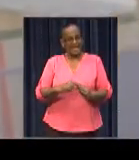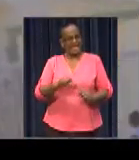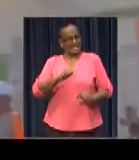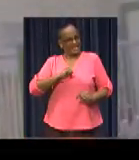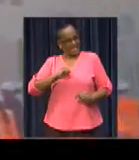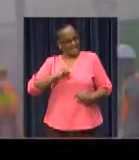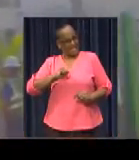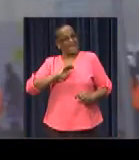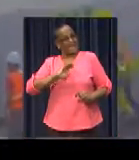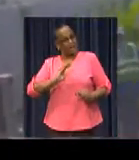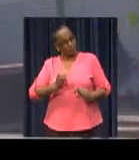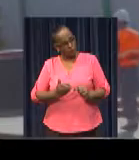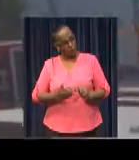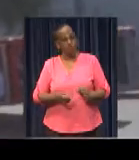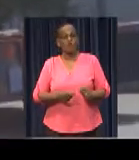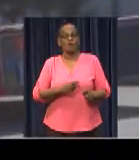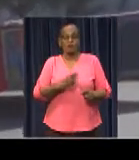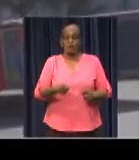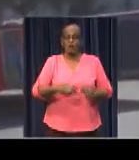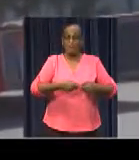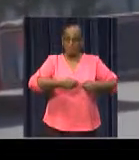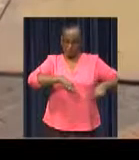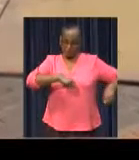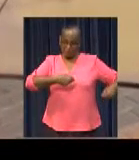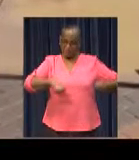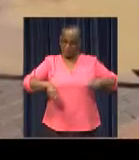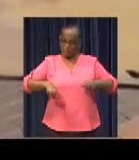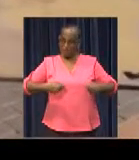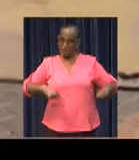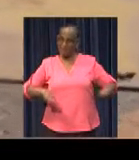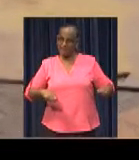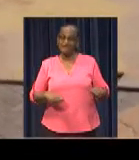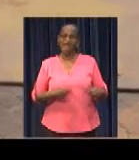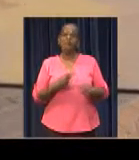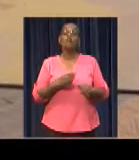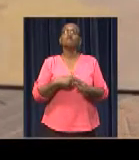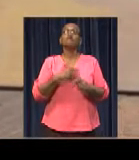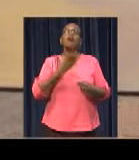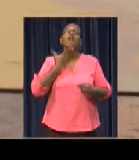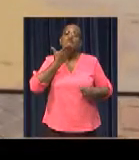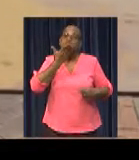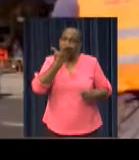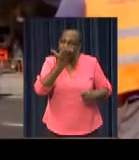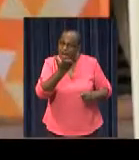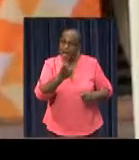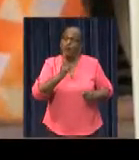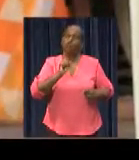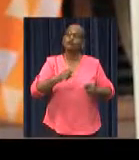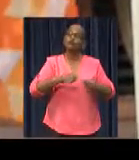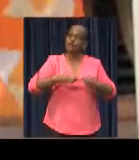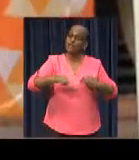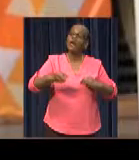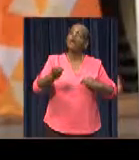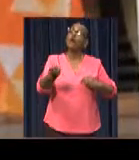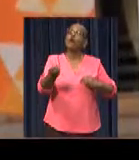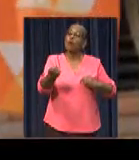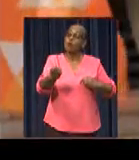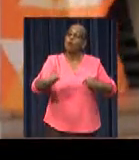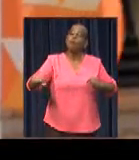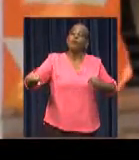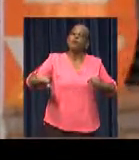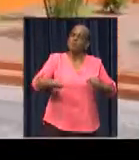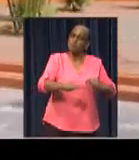purchase. In addition, they will look at the potential suppliers on the basis of experience,